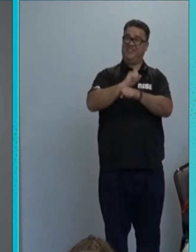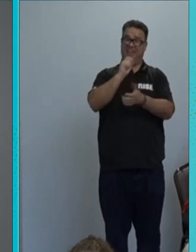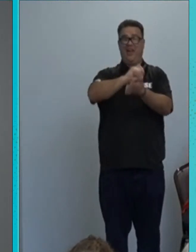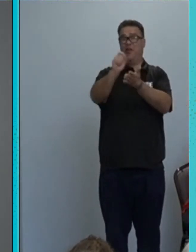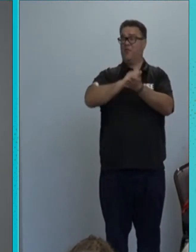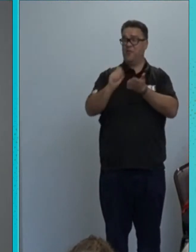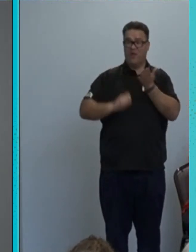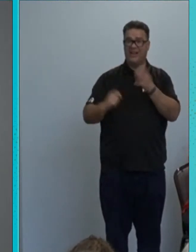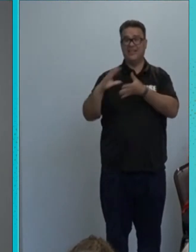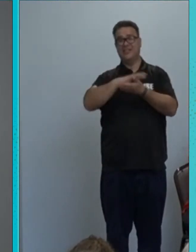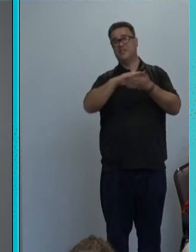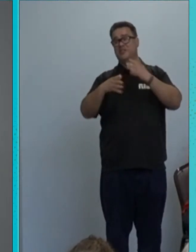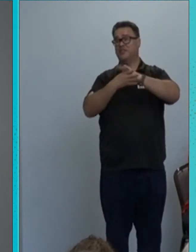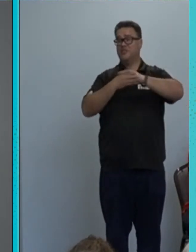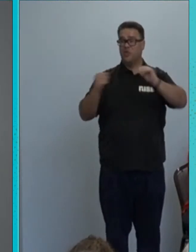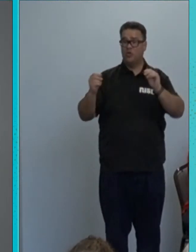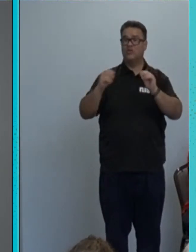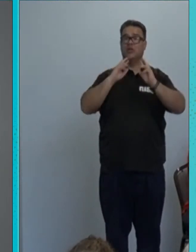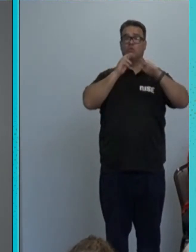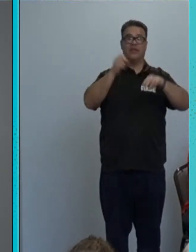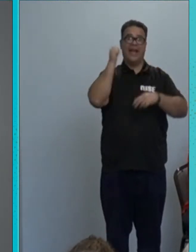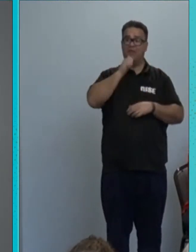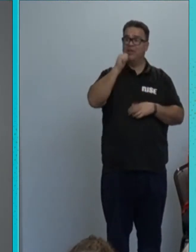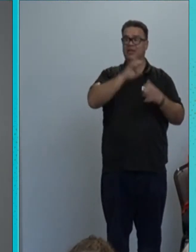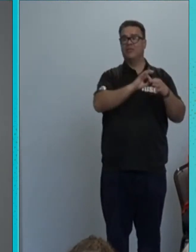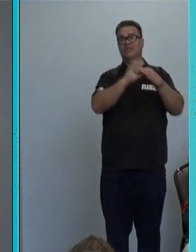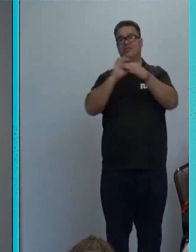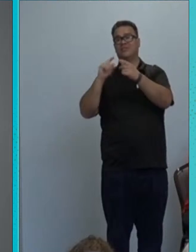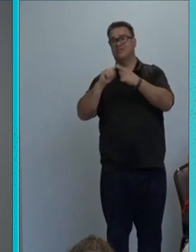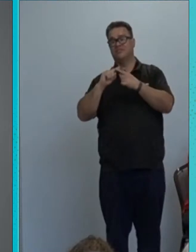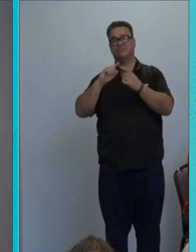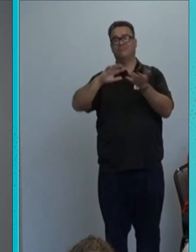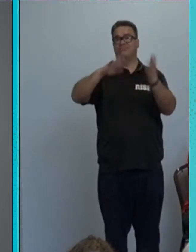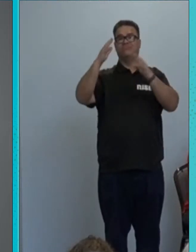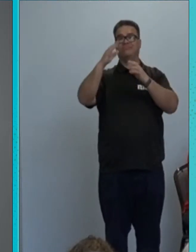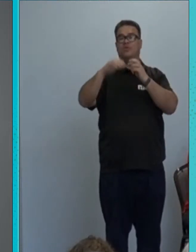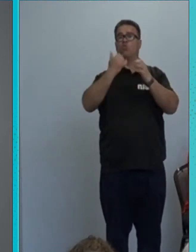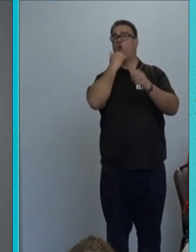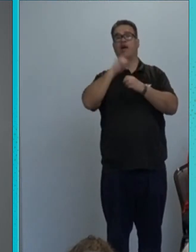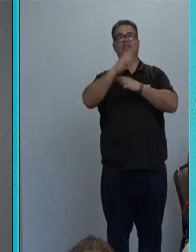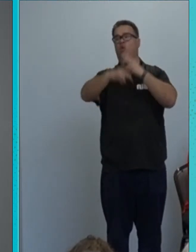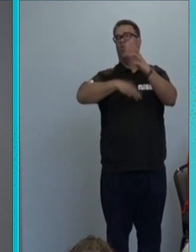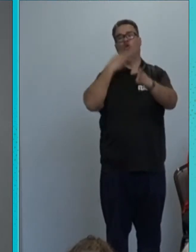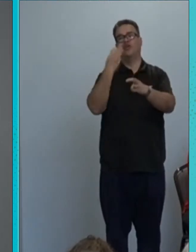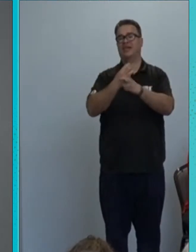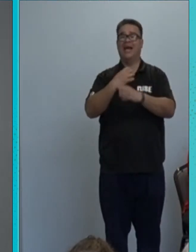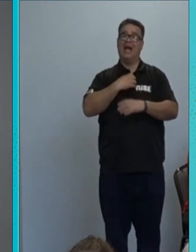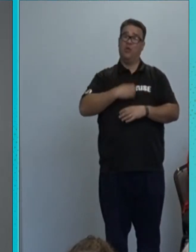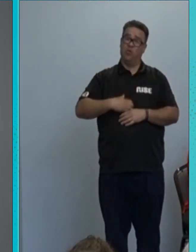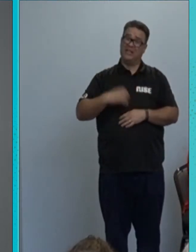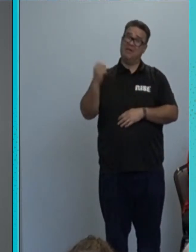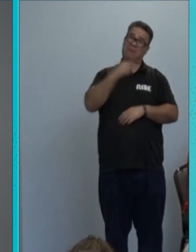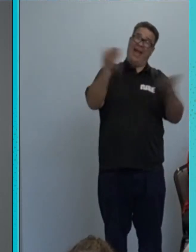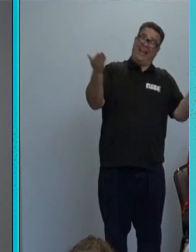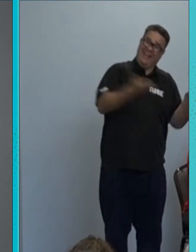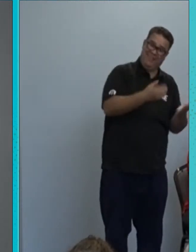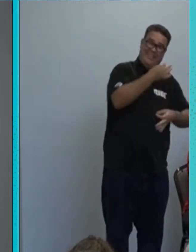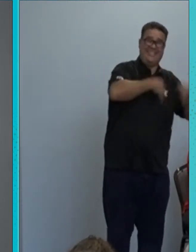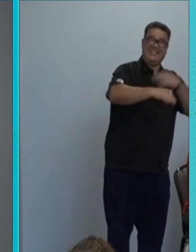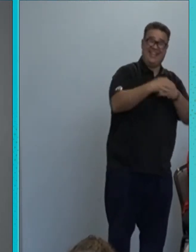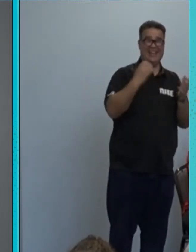write stories every day about all the things that are going wrong with the world, and I wish I could be with these guys